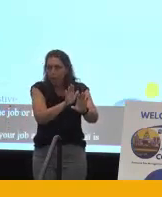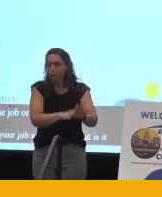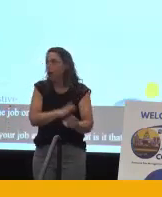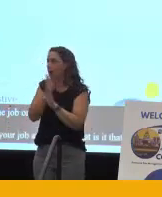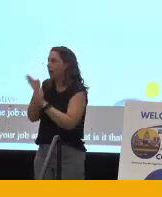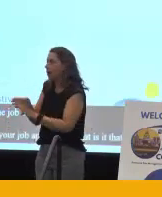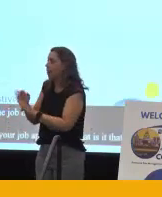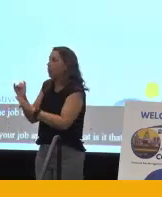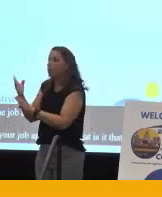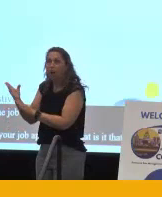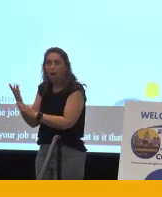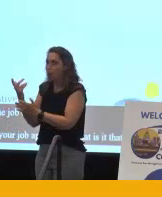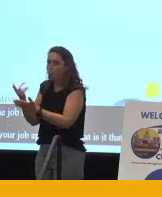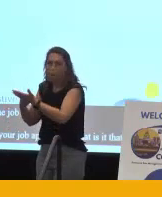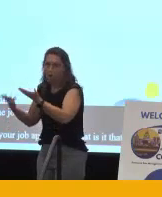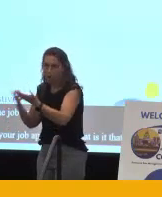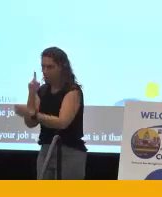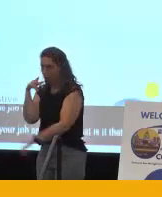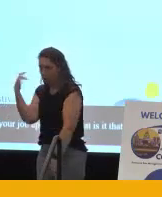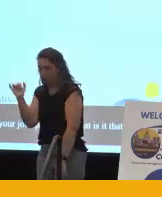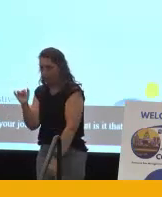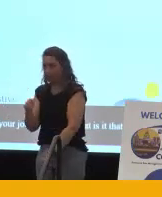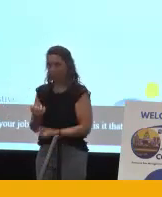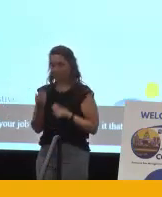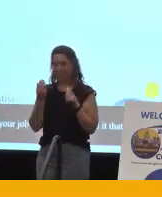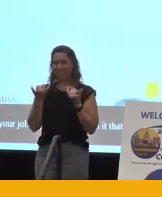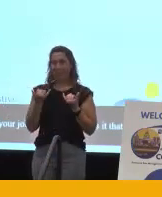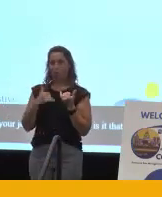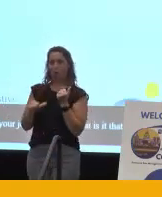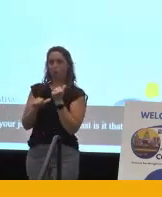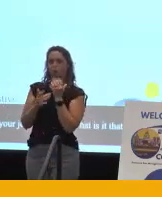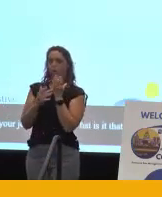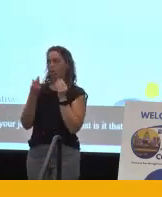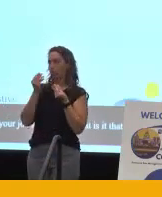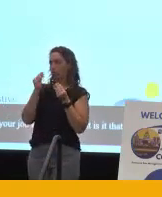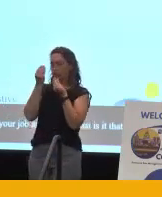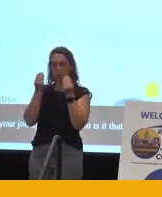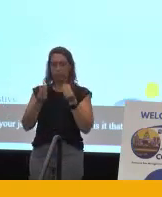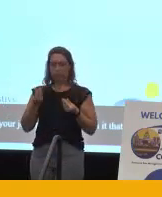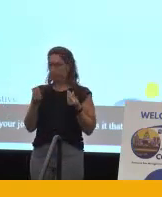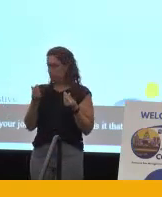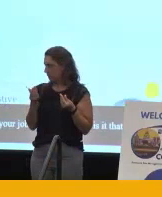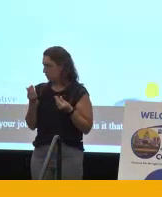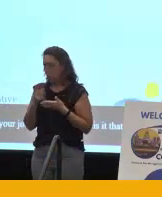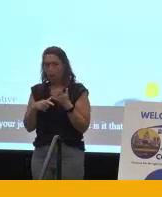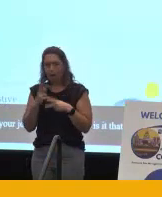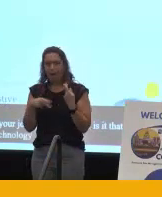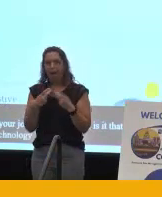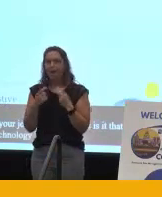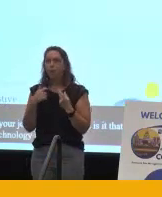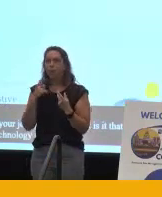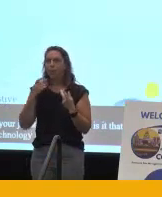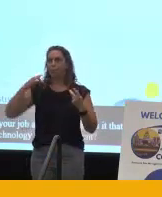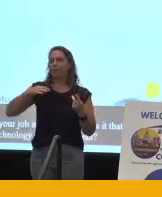we find and match the appropriate assistive technology for employment? What types of AT exist?